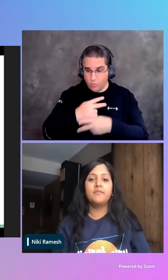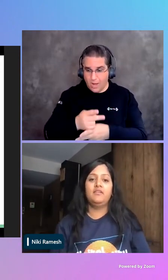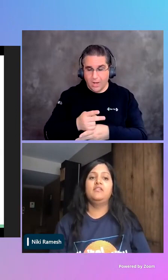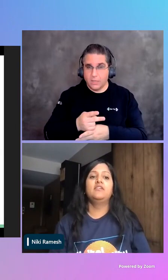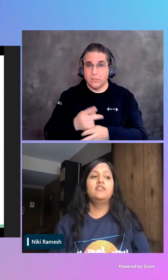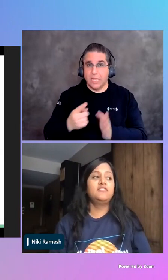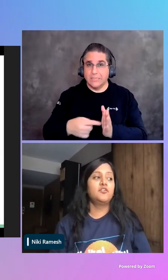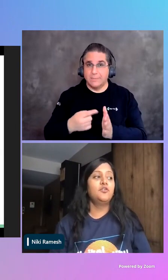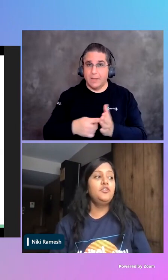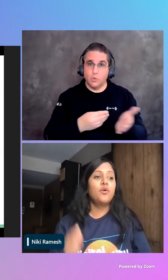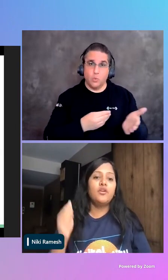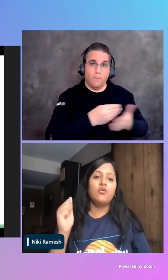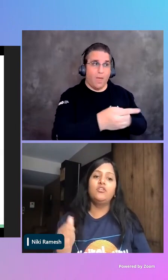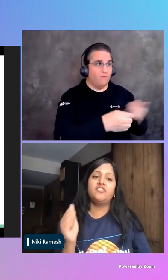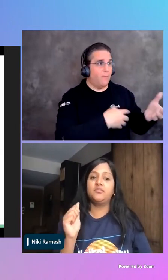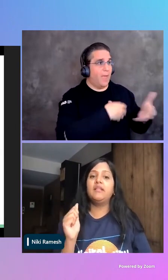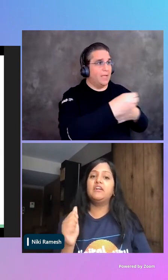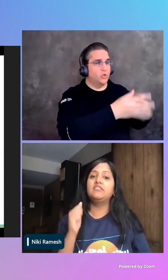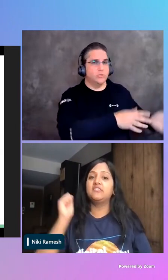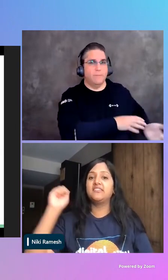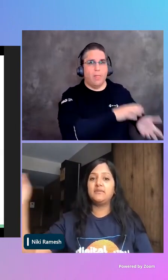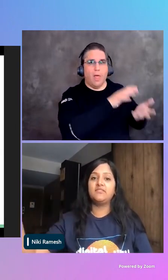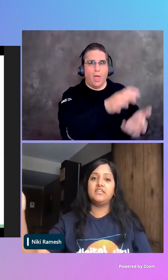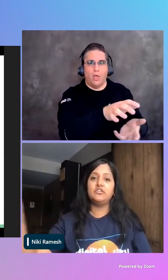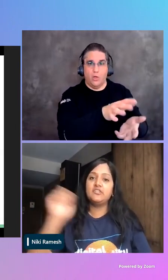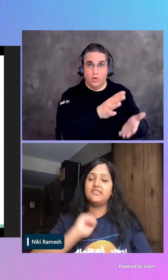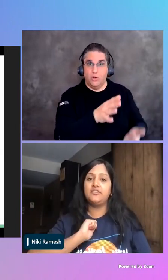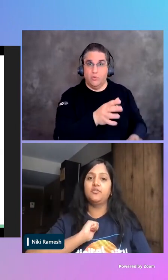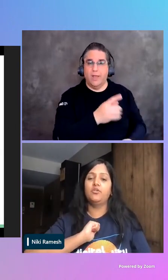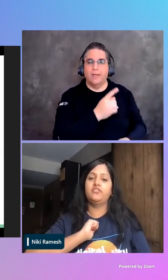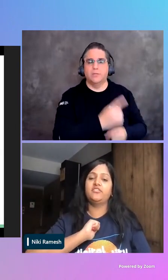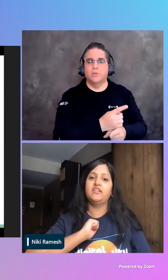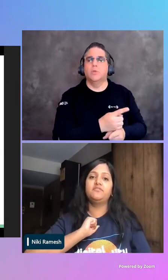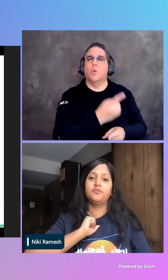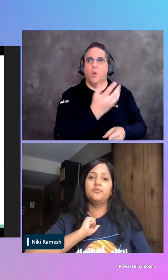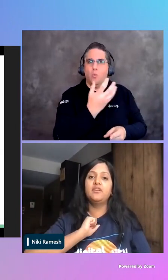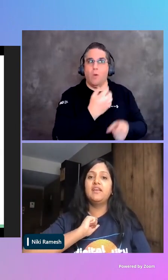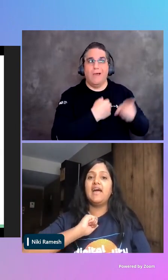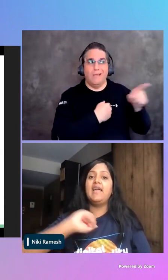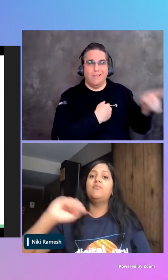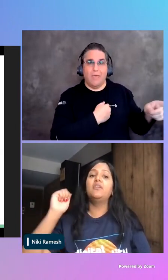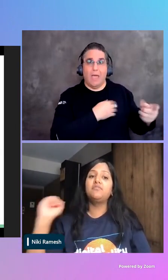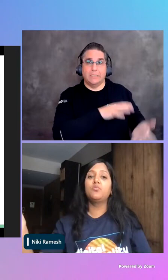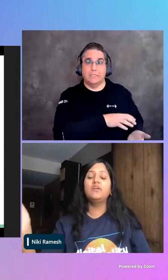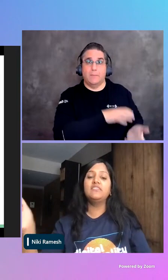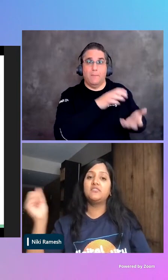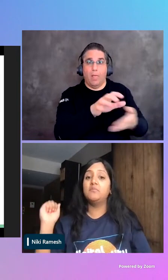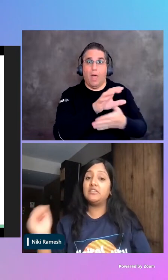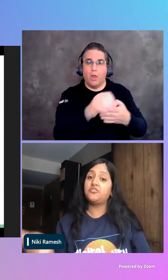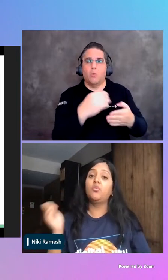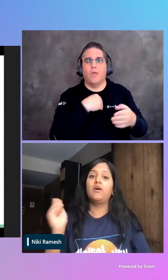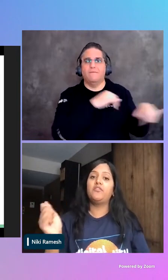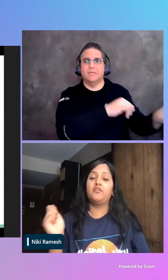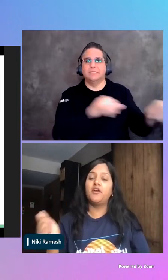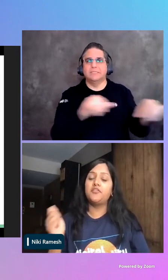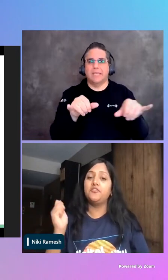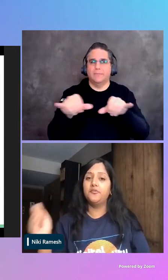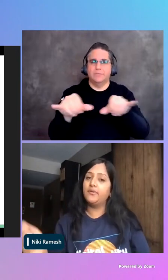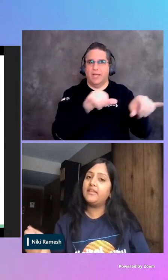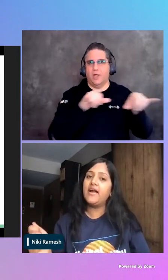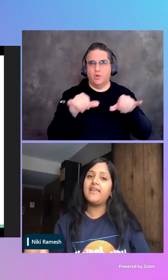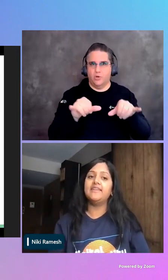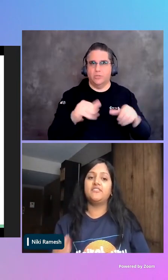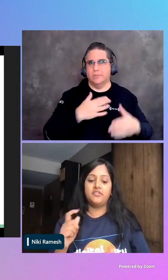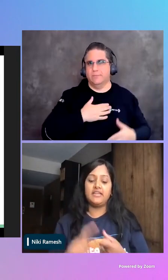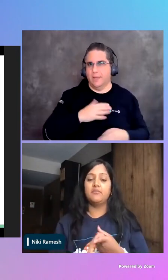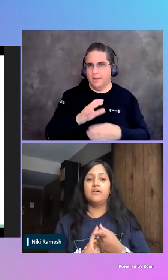supplier. So you want to hold your suppliers to the same standards that you hold yourself to. And one of the ways to measure whether or not you're